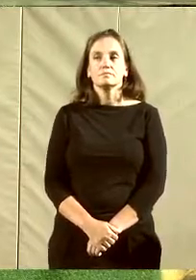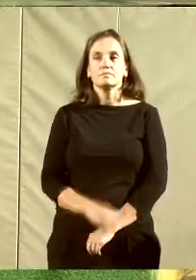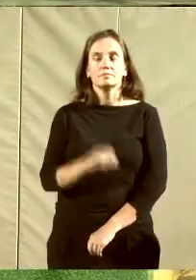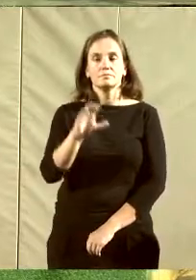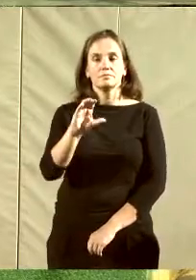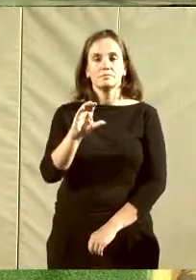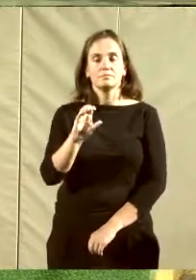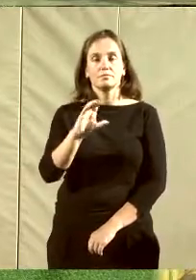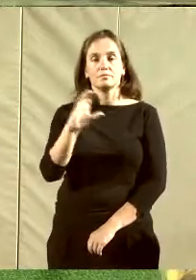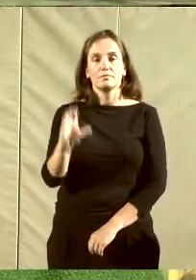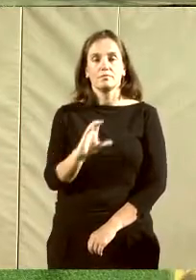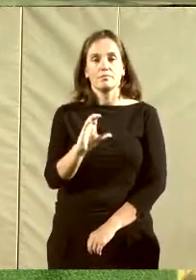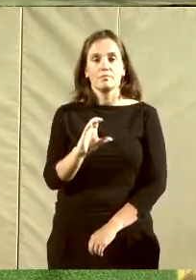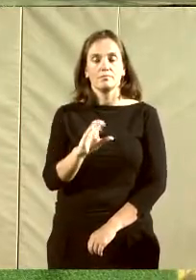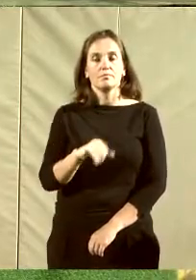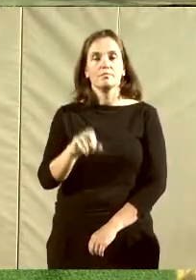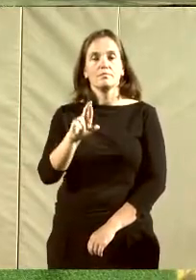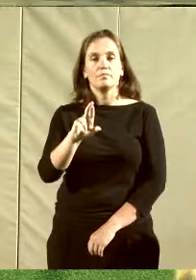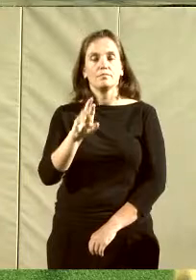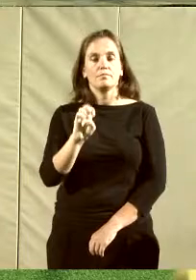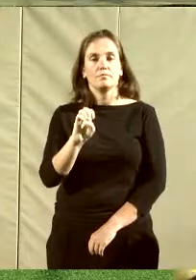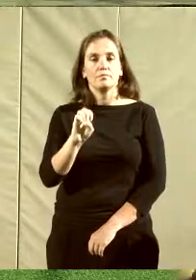Connor Lucky Reed.